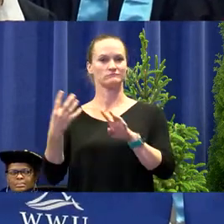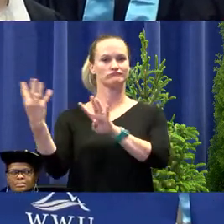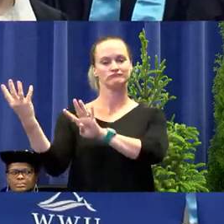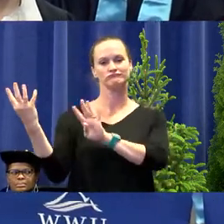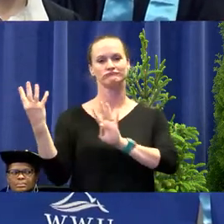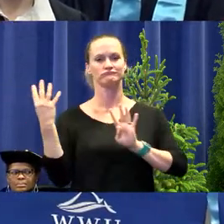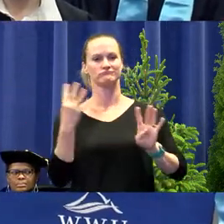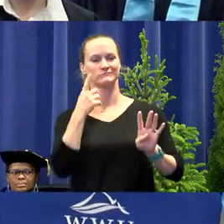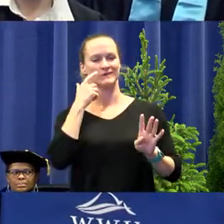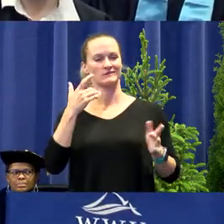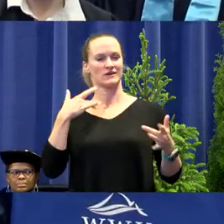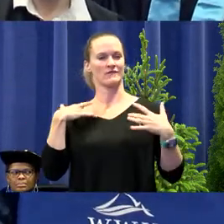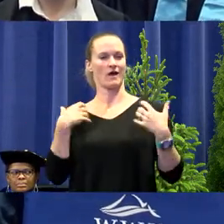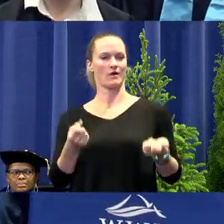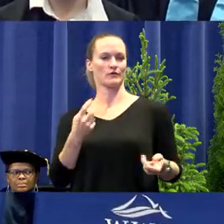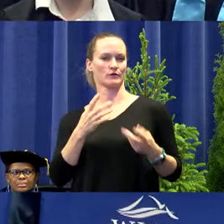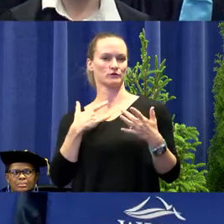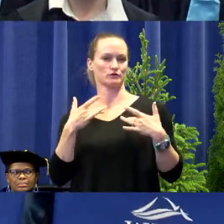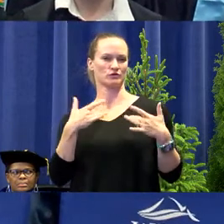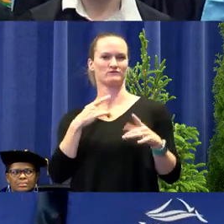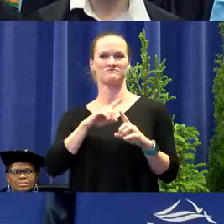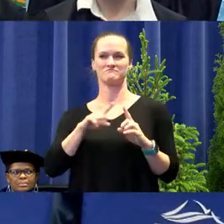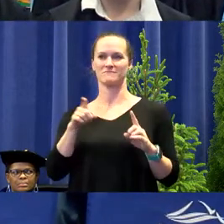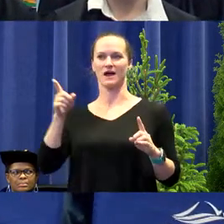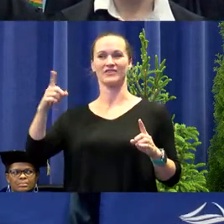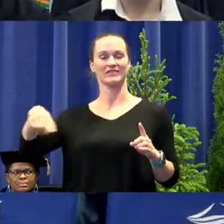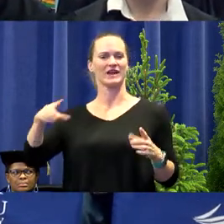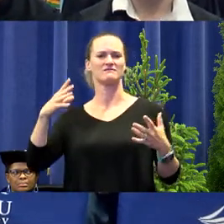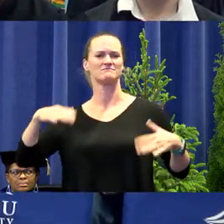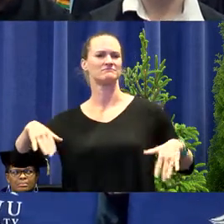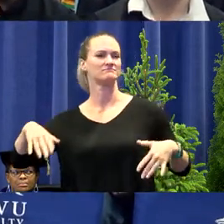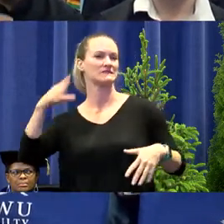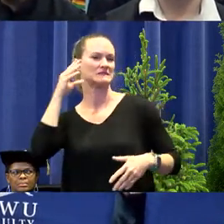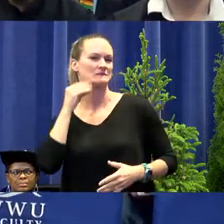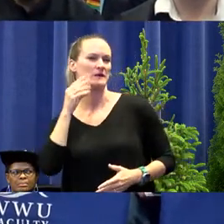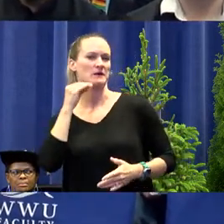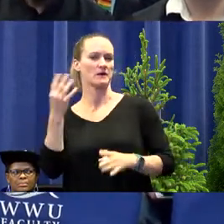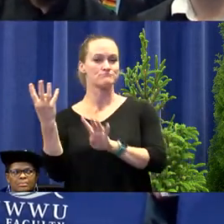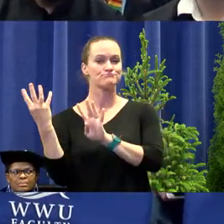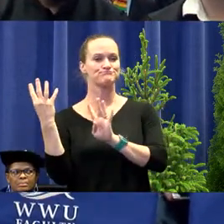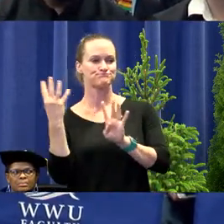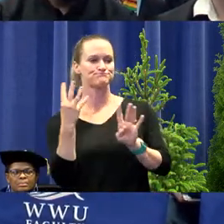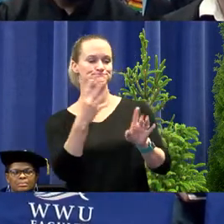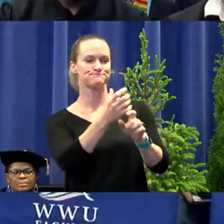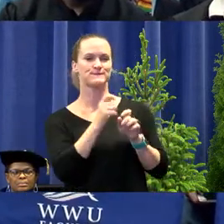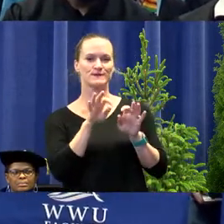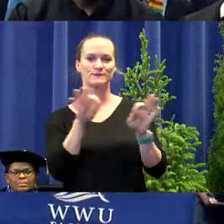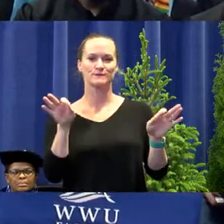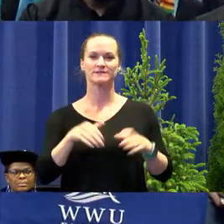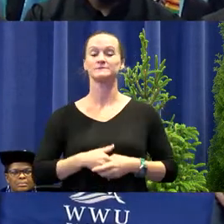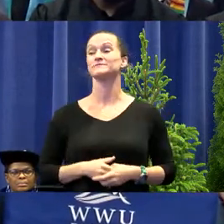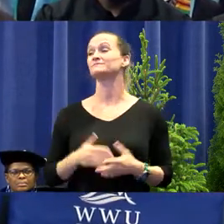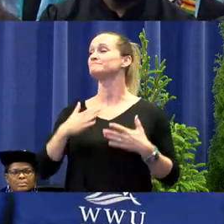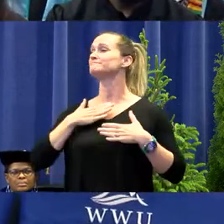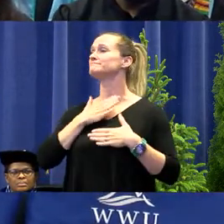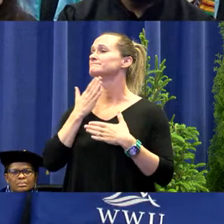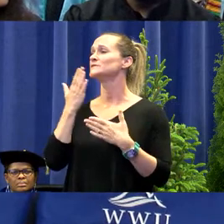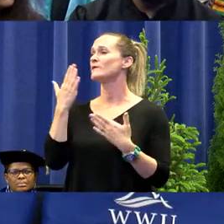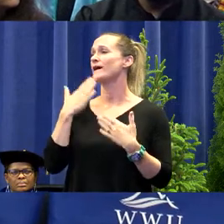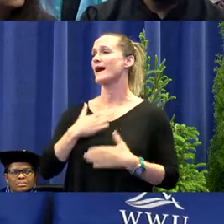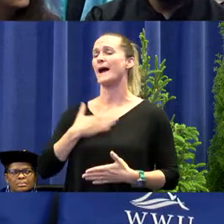the experience of walking across the stage to mark the completion of a degree. We are so pleased to have you back on